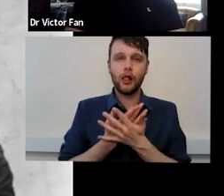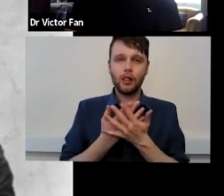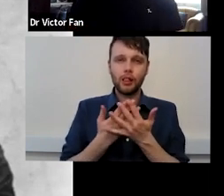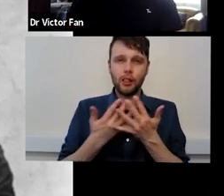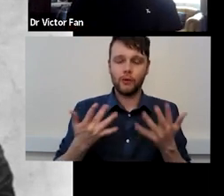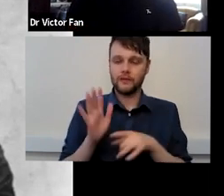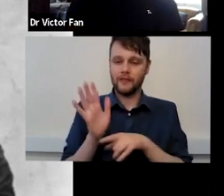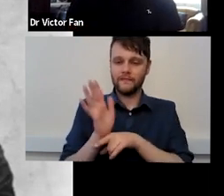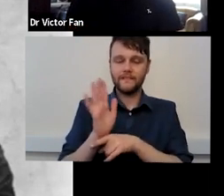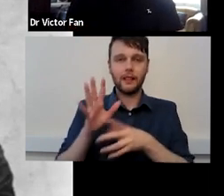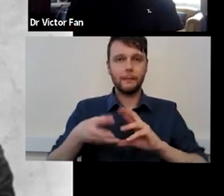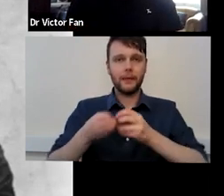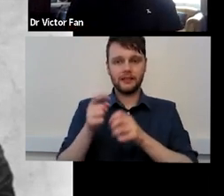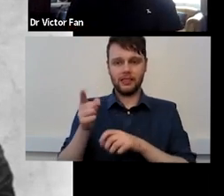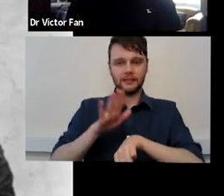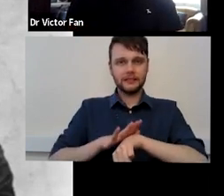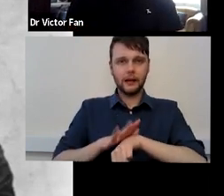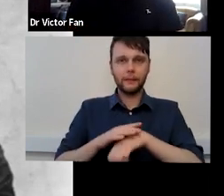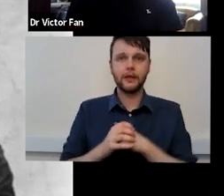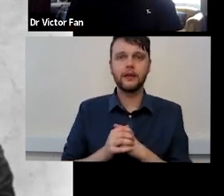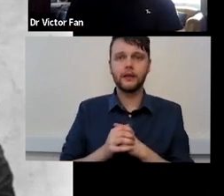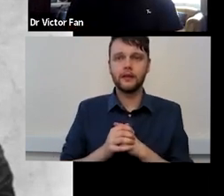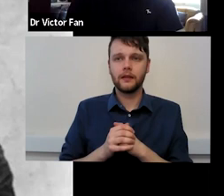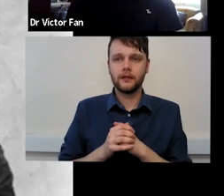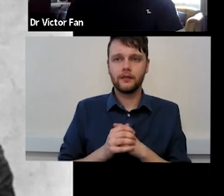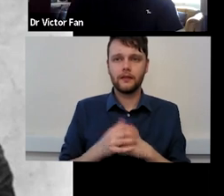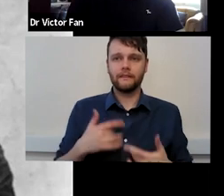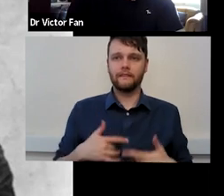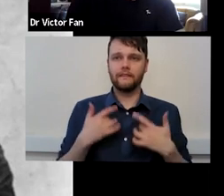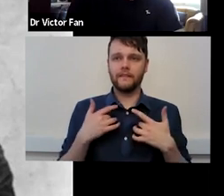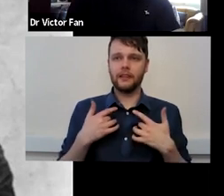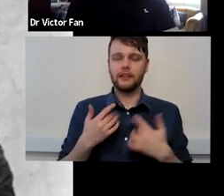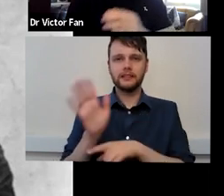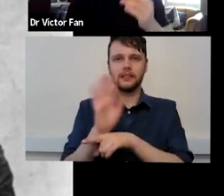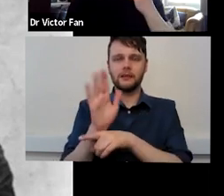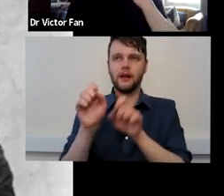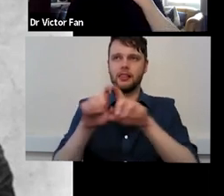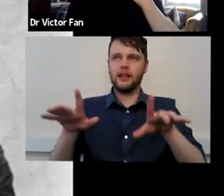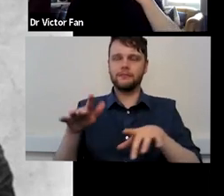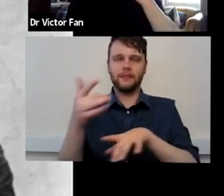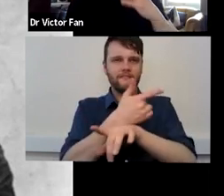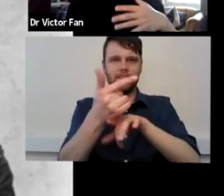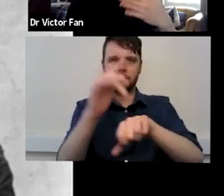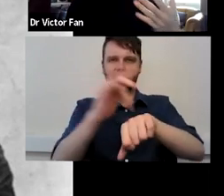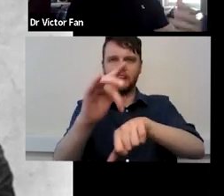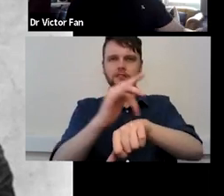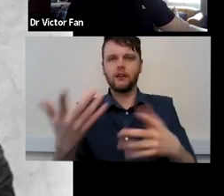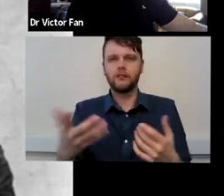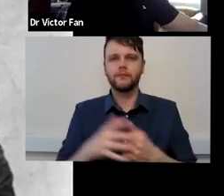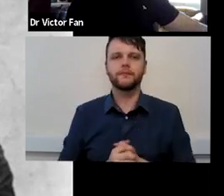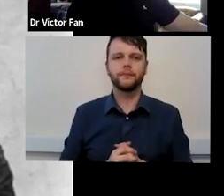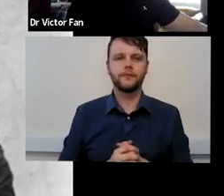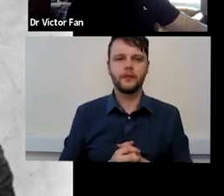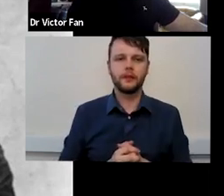in these regions would consider the cinema as a kind of filmed theater. Now, for most